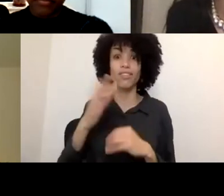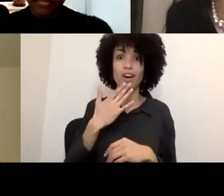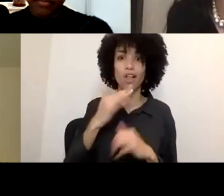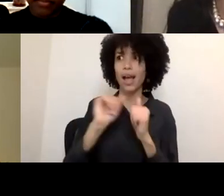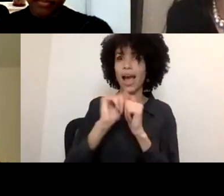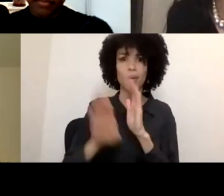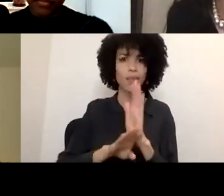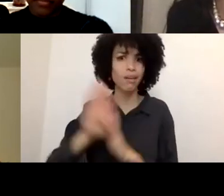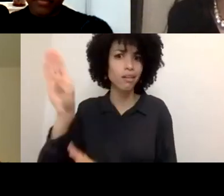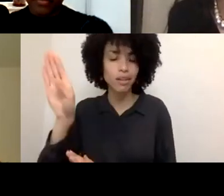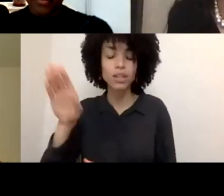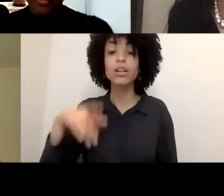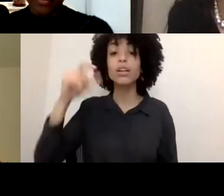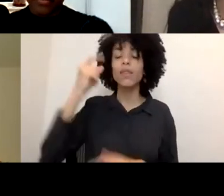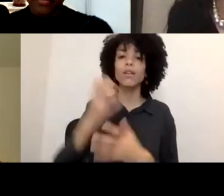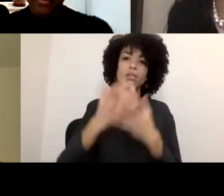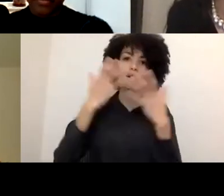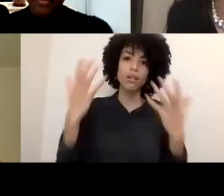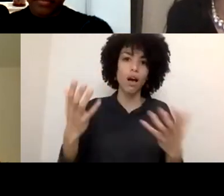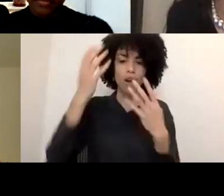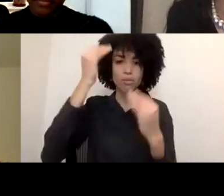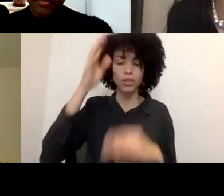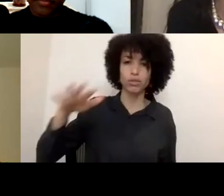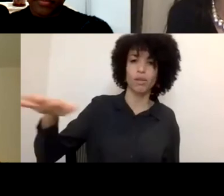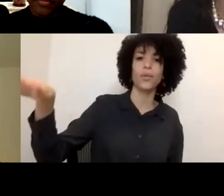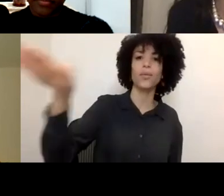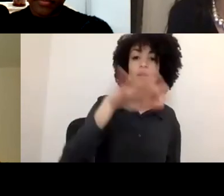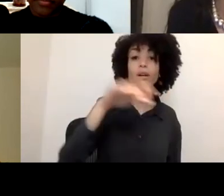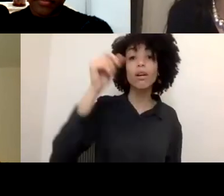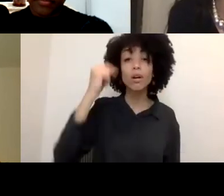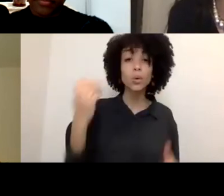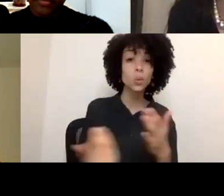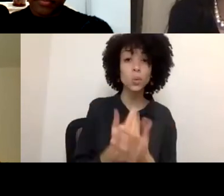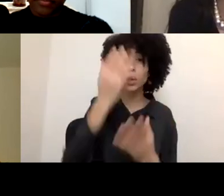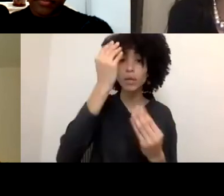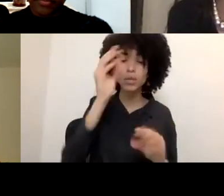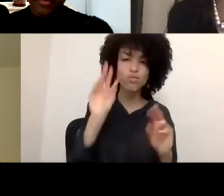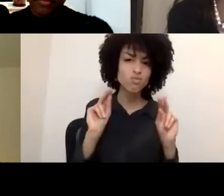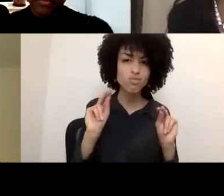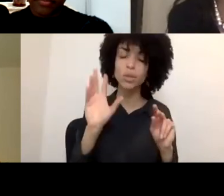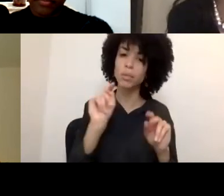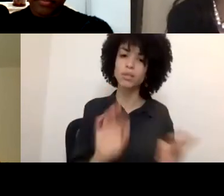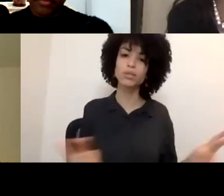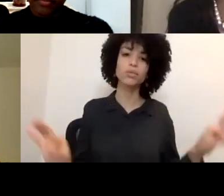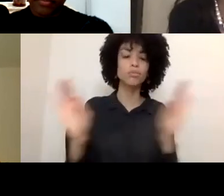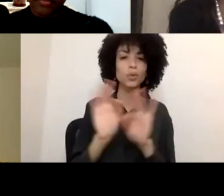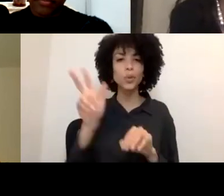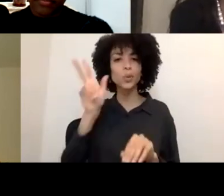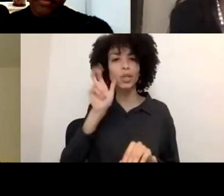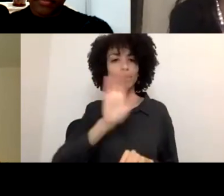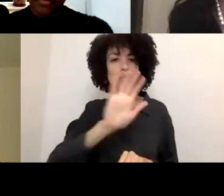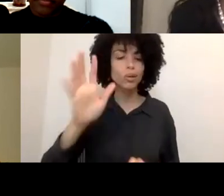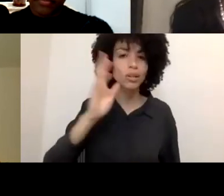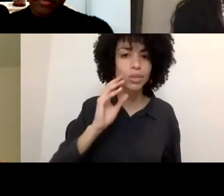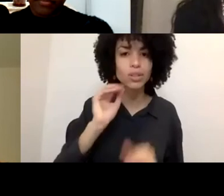none of this is new, but it's still so valuable to hear about what your personal experiences with these systems and how they've impacted you for better or for worse.